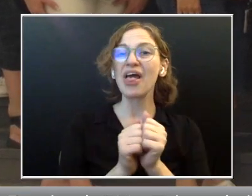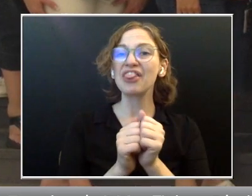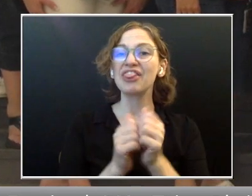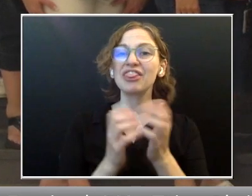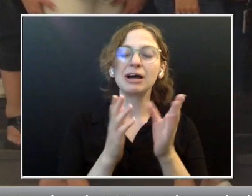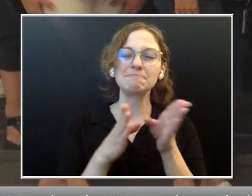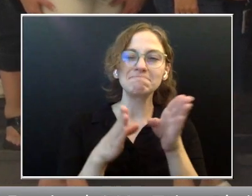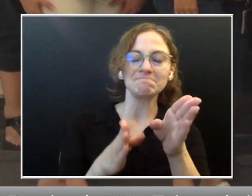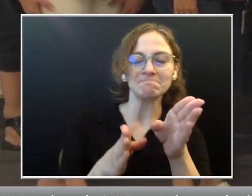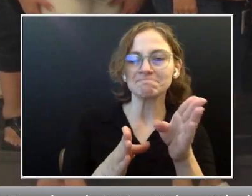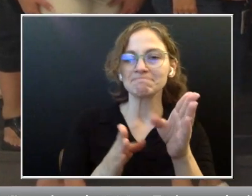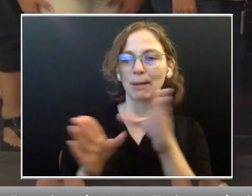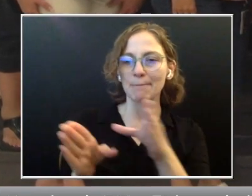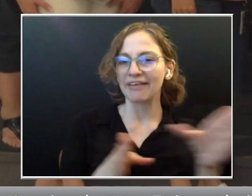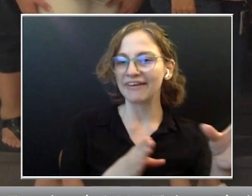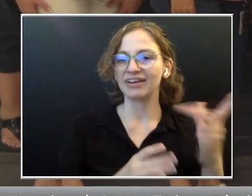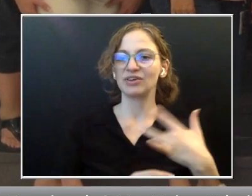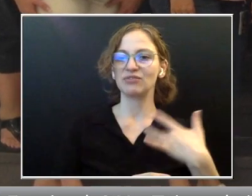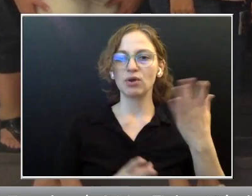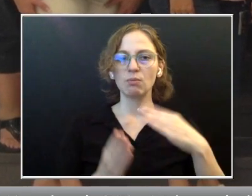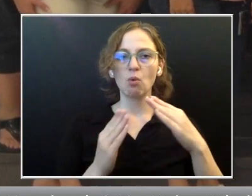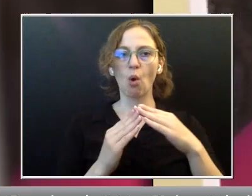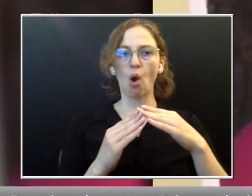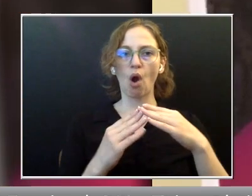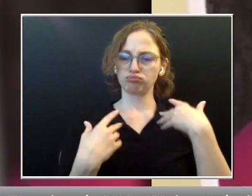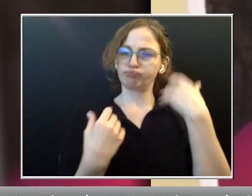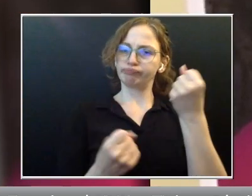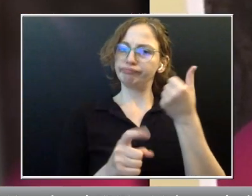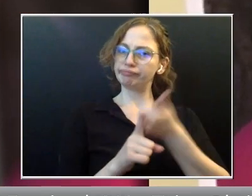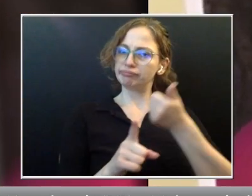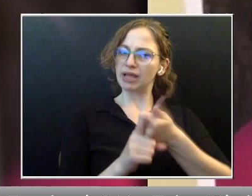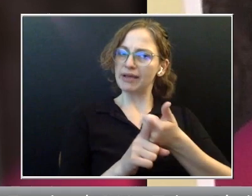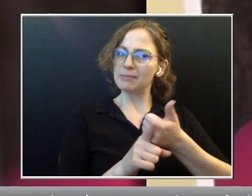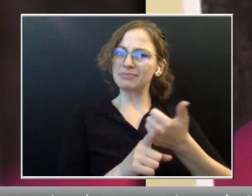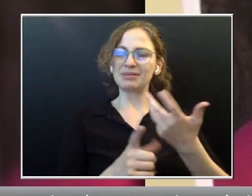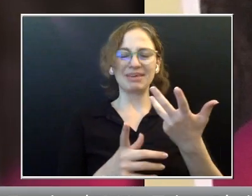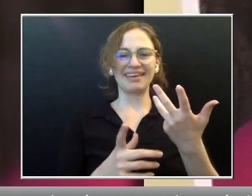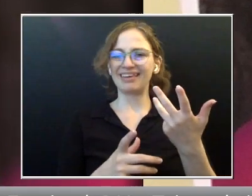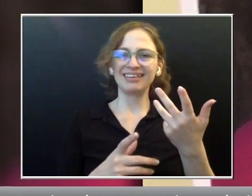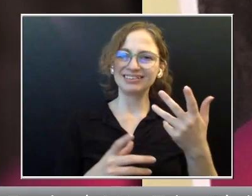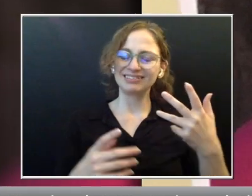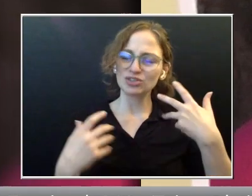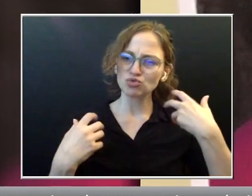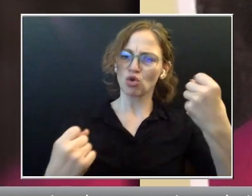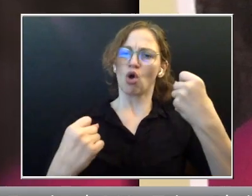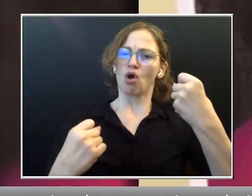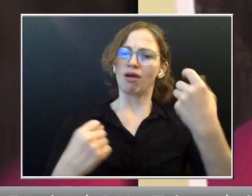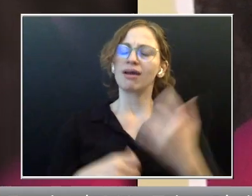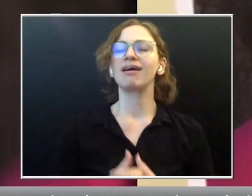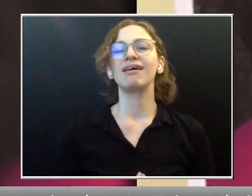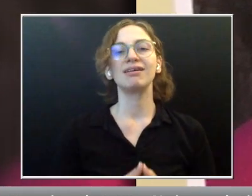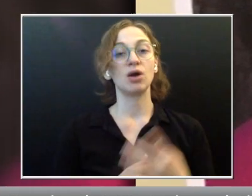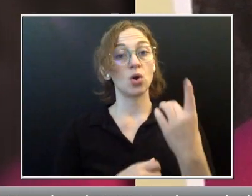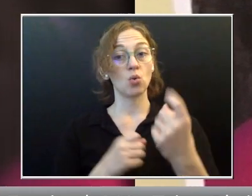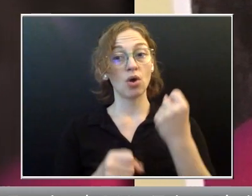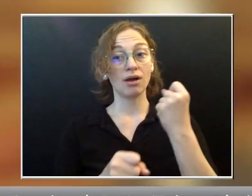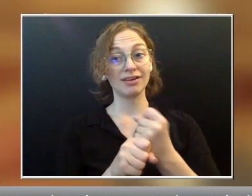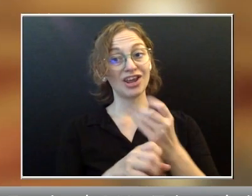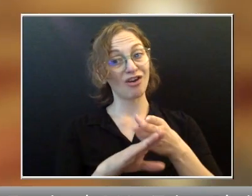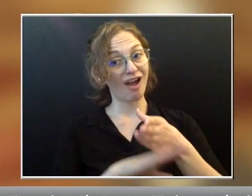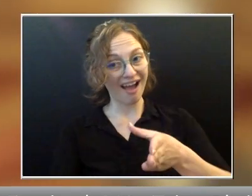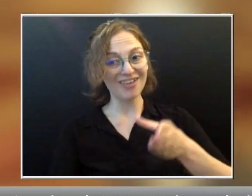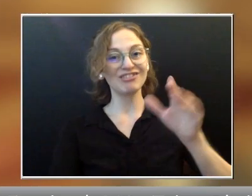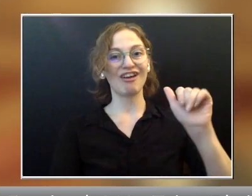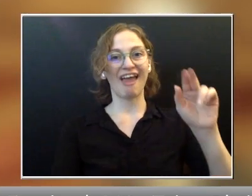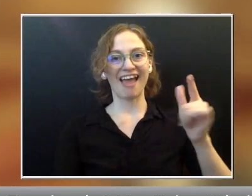themselves, for them to feel healthy, for them to get strong. Exactly 1 year after Angela woke up from her reconstruction surgery,